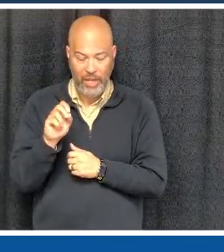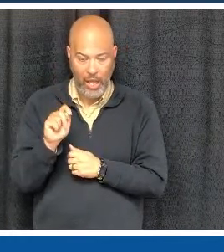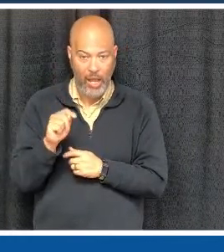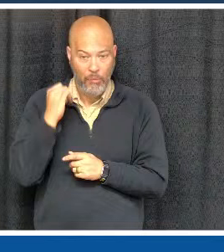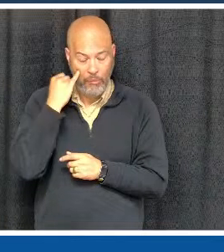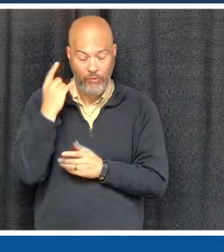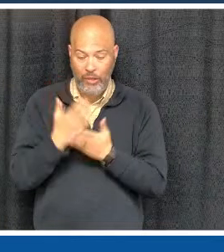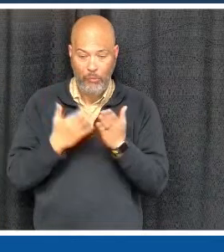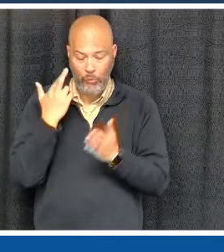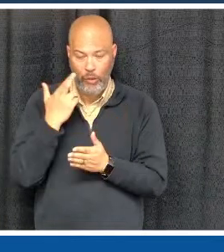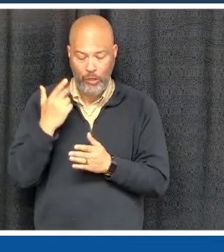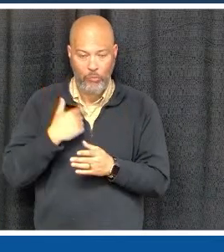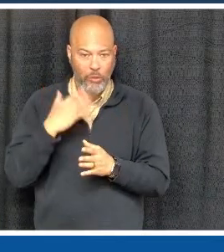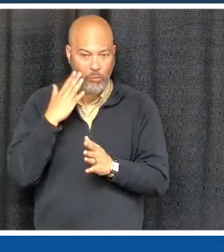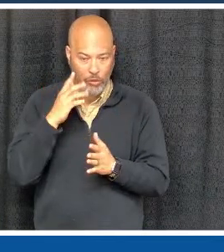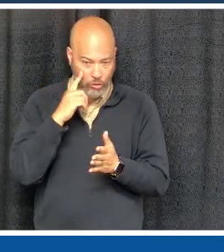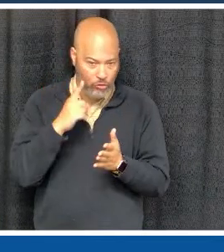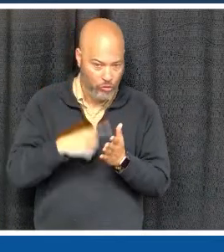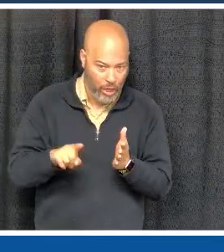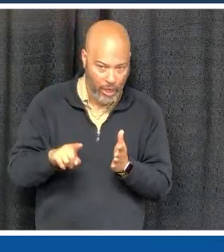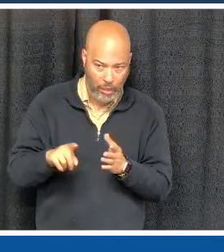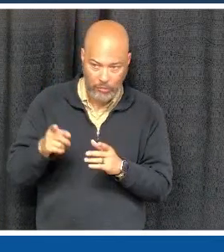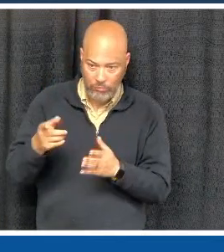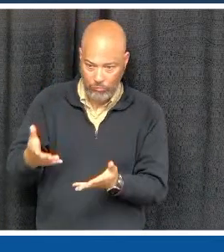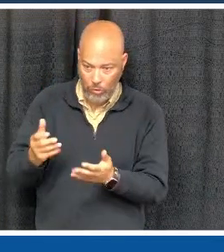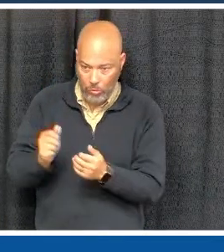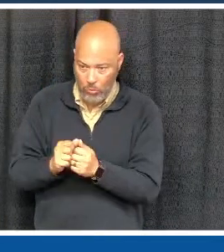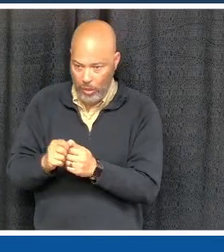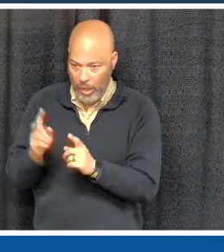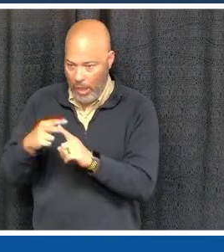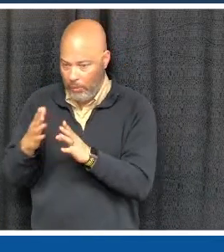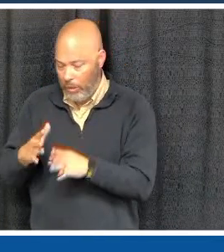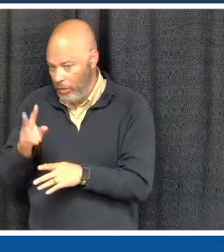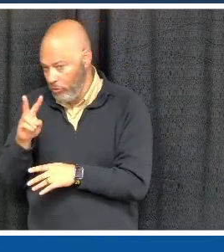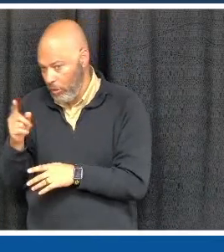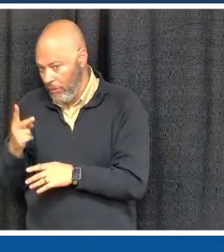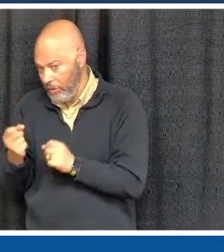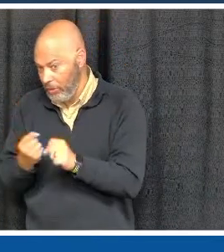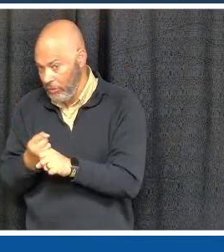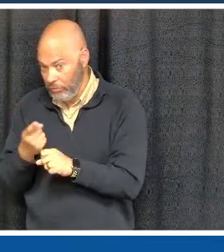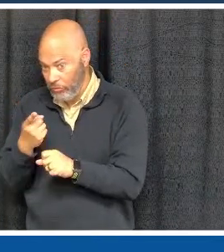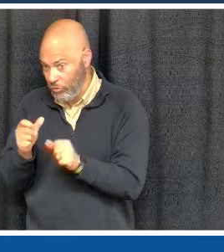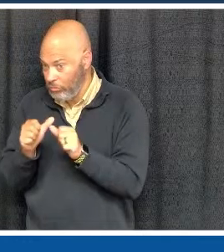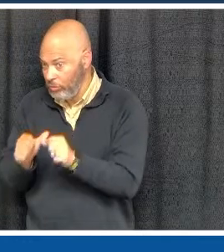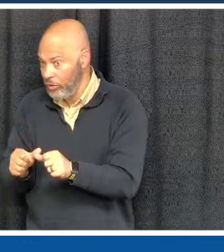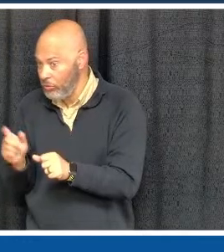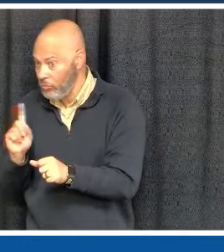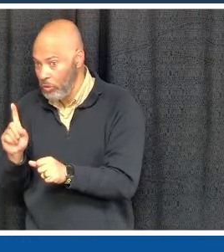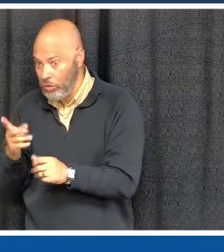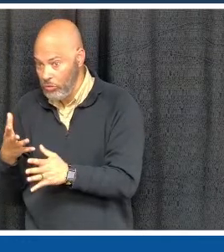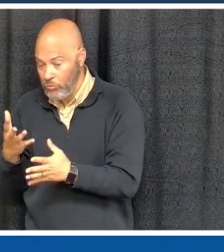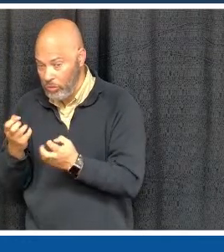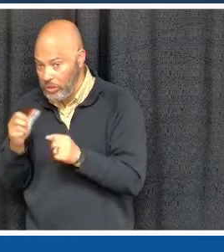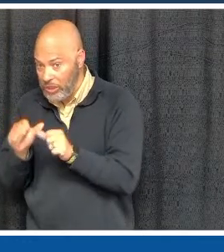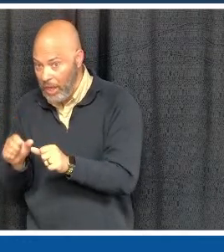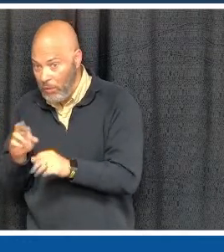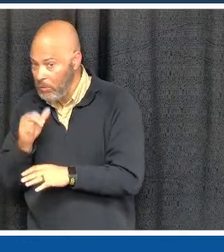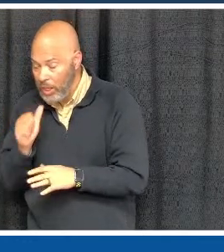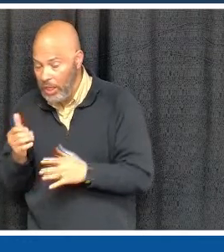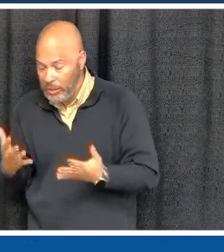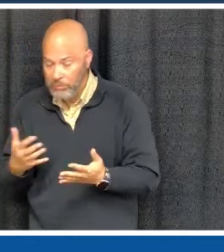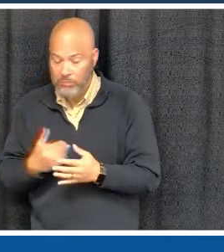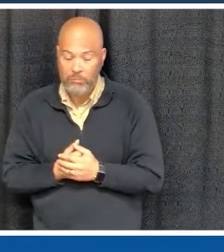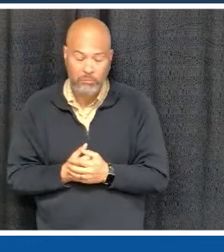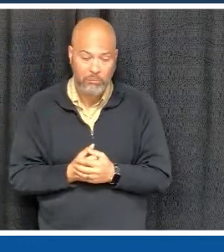should for some reason, we would just check in with the applicant around that 2.5-year mark and say, where's this at? Where's this going?